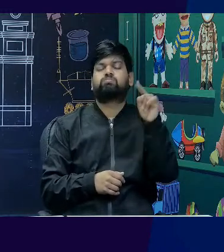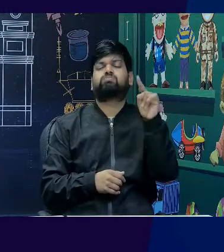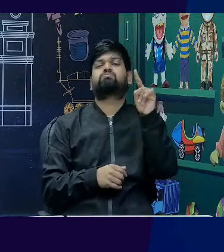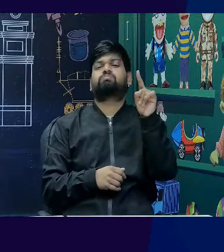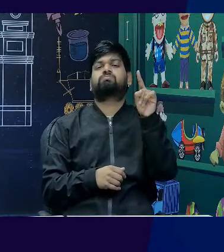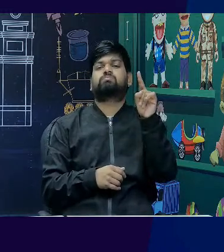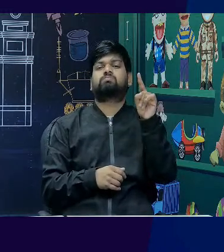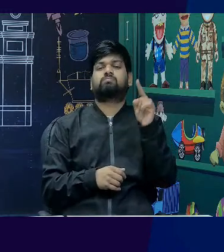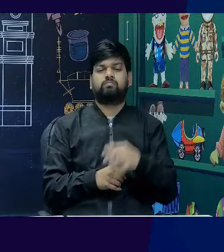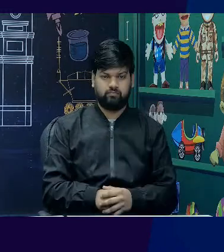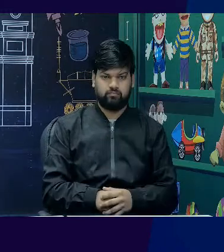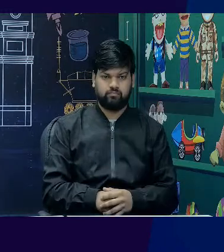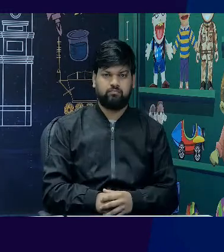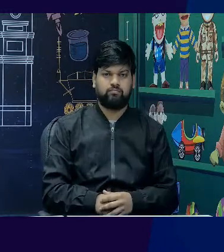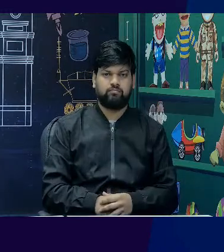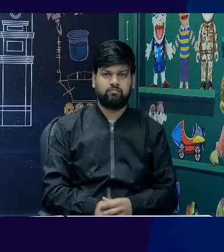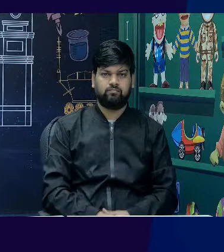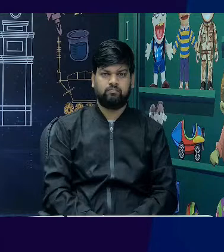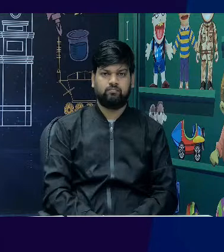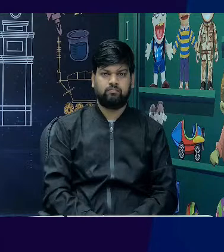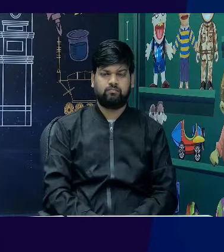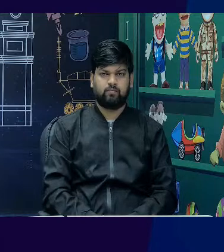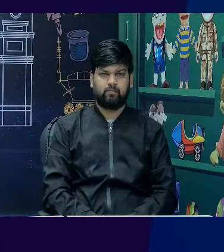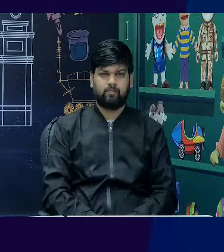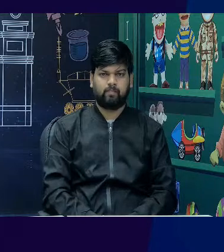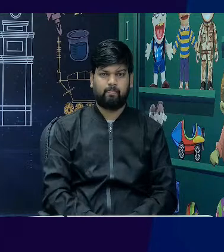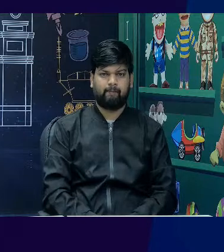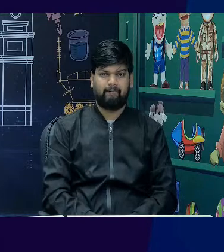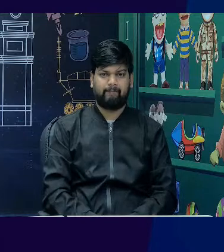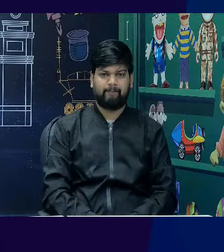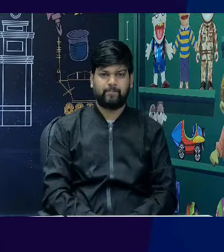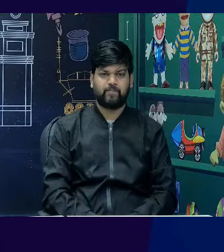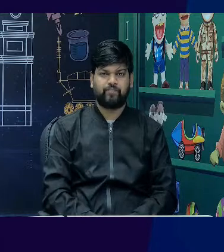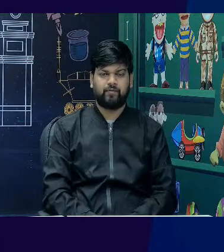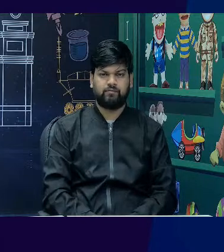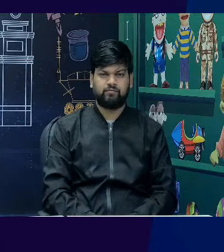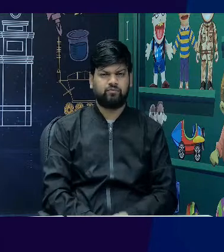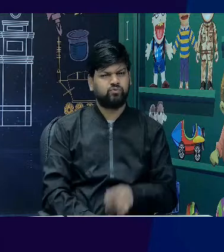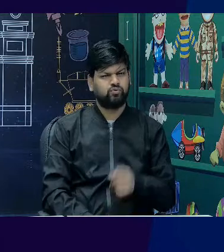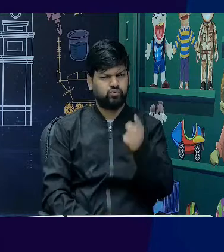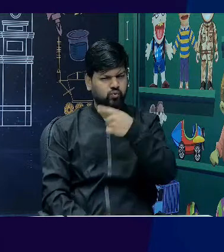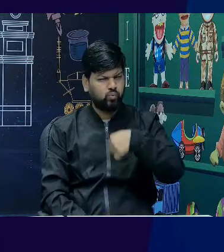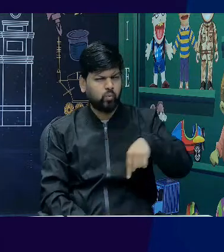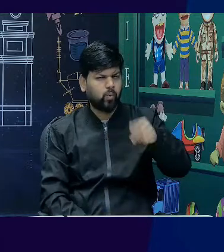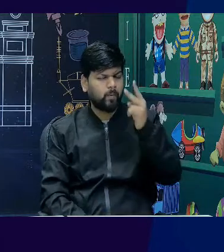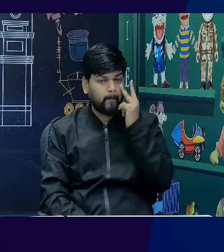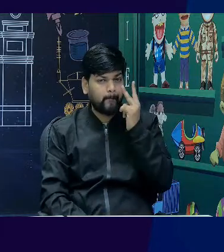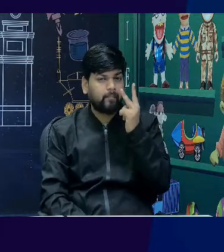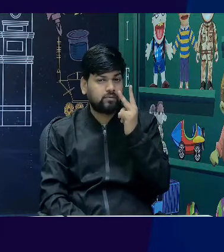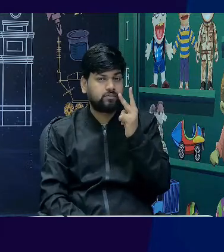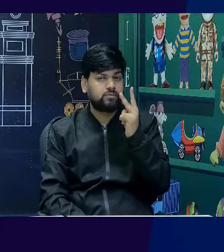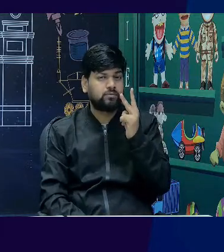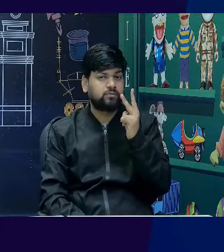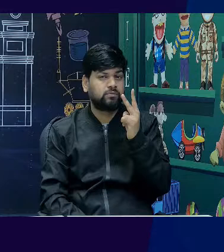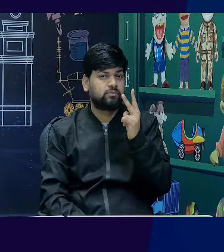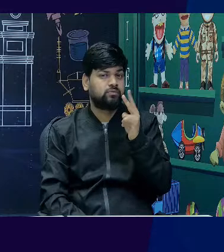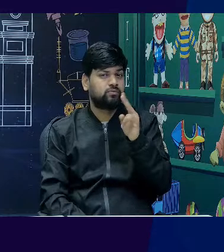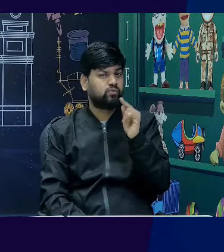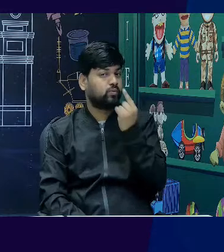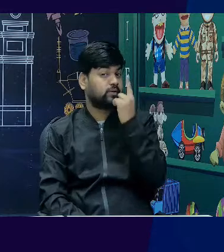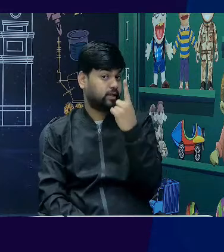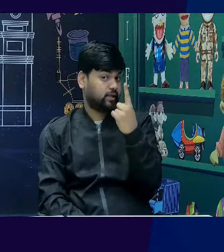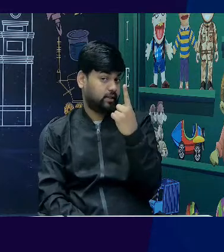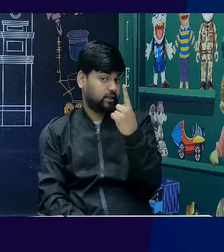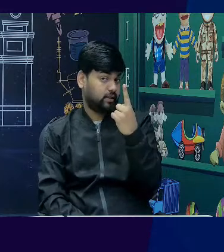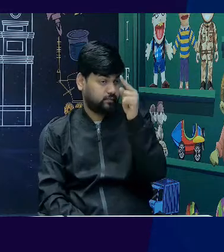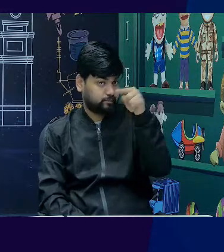expenditure. And purchase of land and machinery is a revenue expenditure. So you can tick more than one of the options amongst